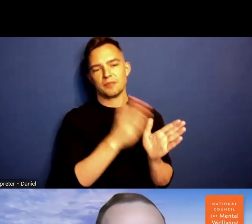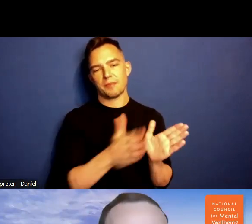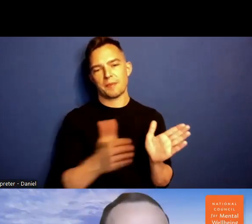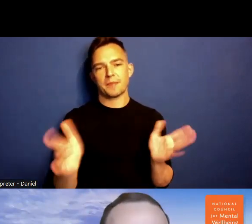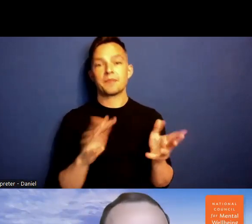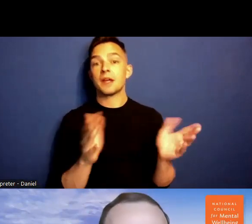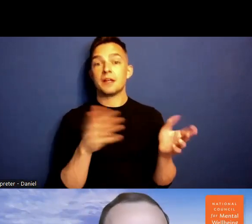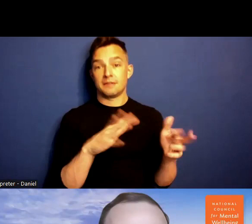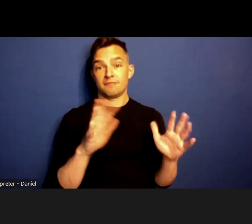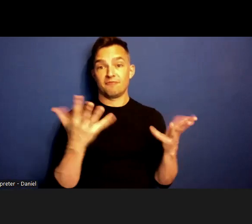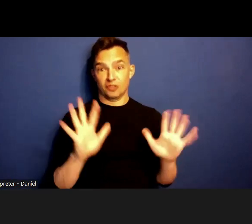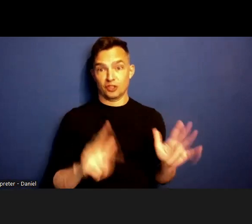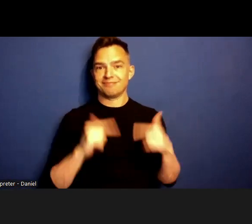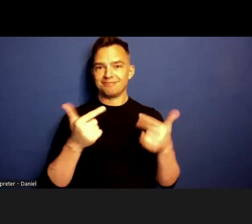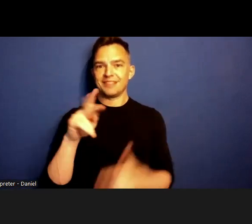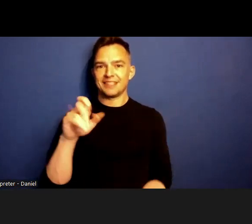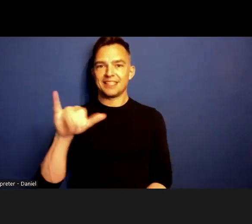Keisha.